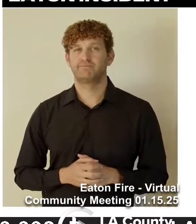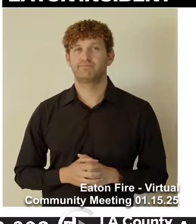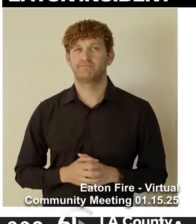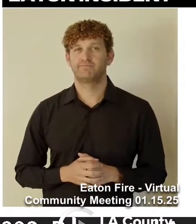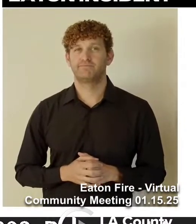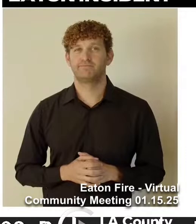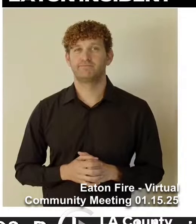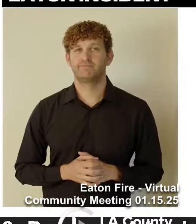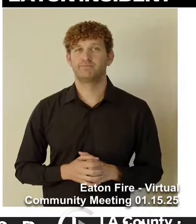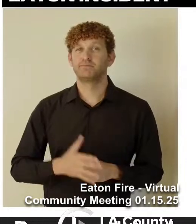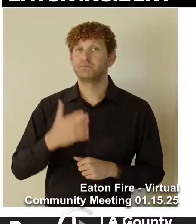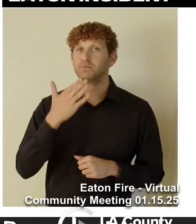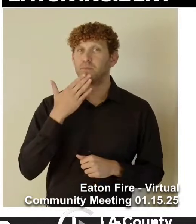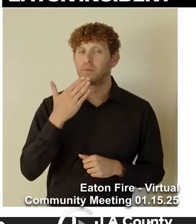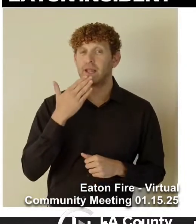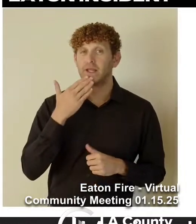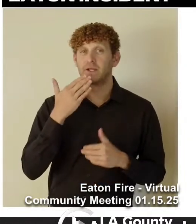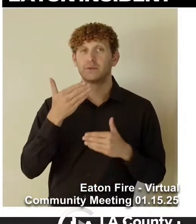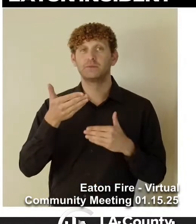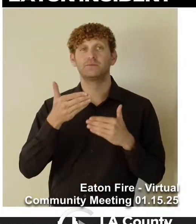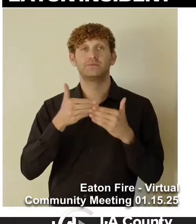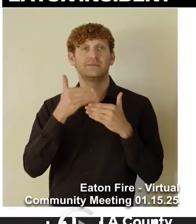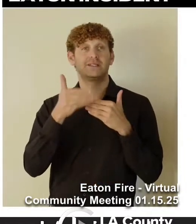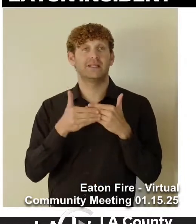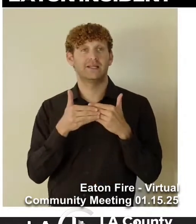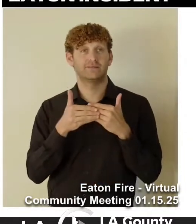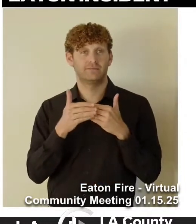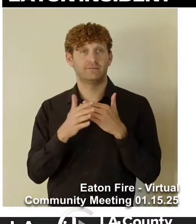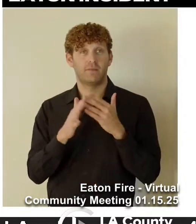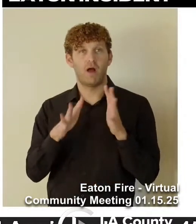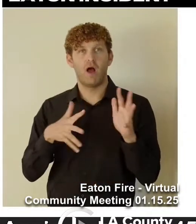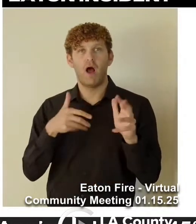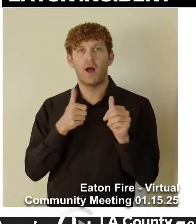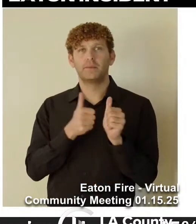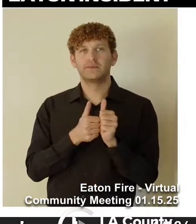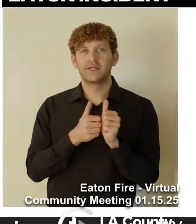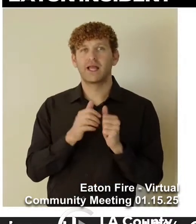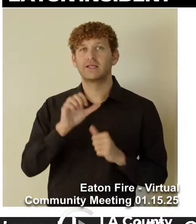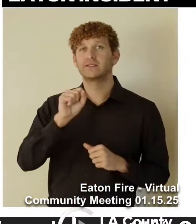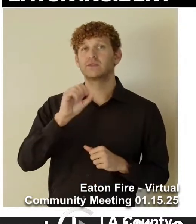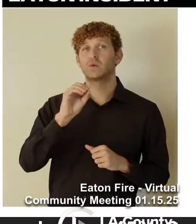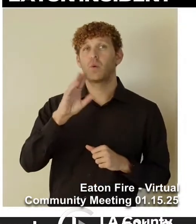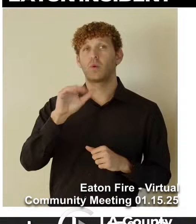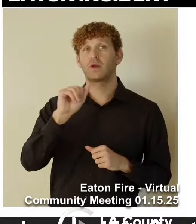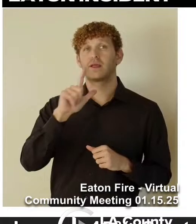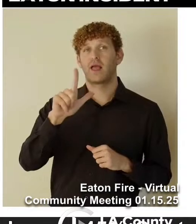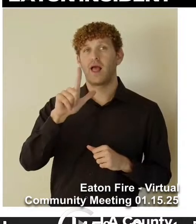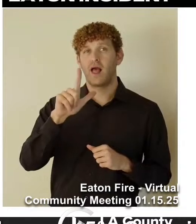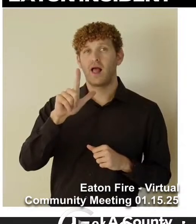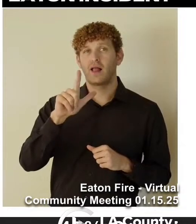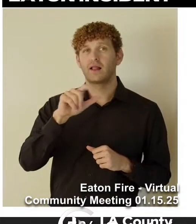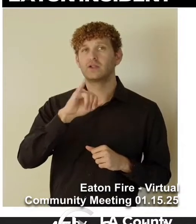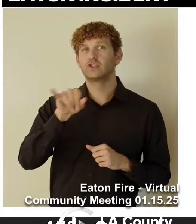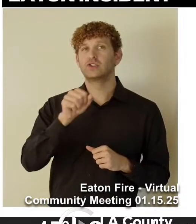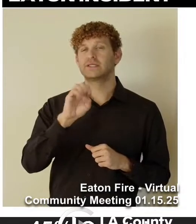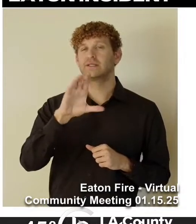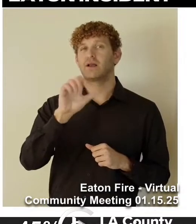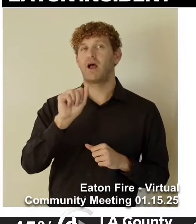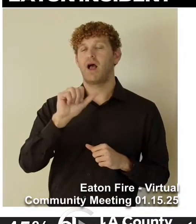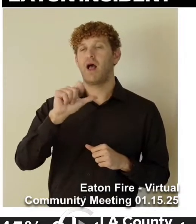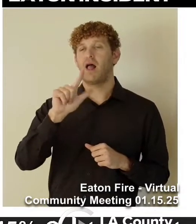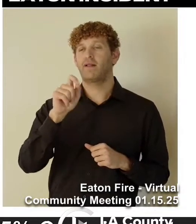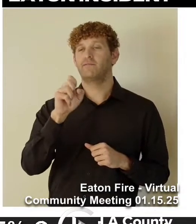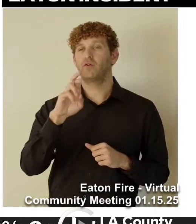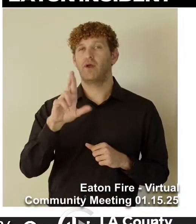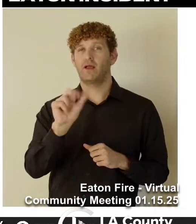Thank you. Next up with a update from SoCal Gas, Jessica Alvarenga, Public Affairs Manager.